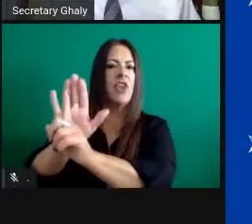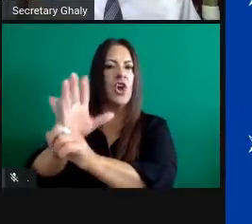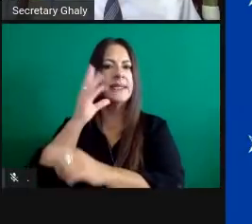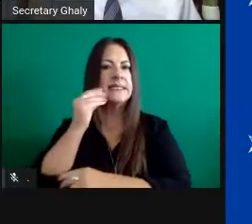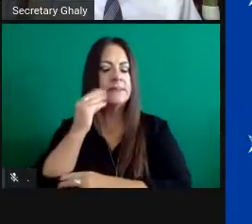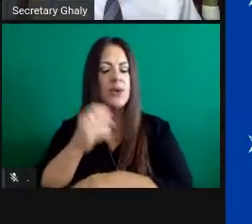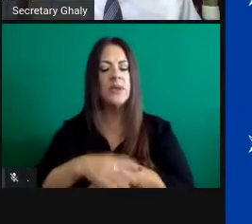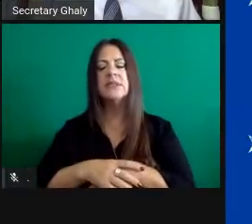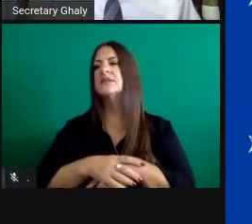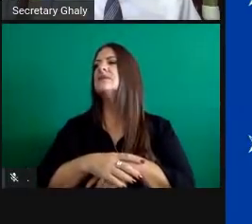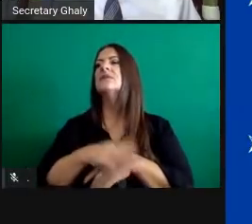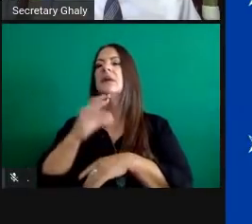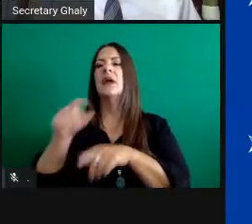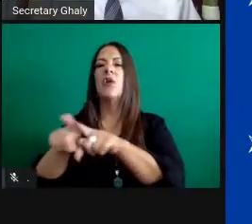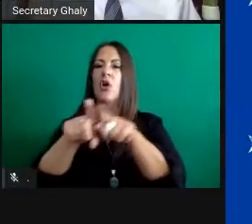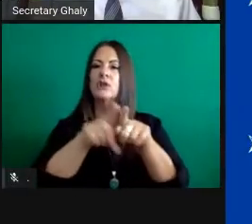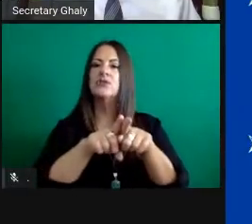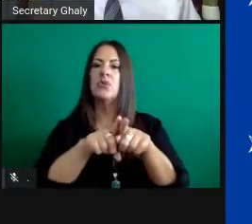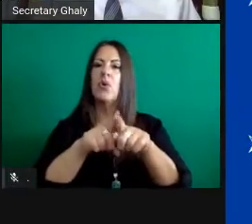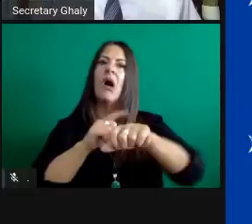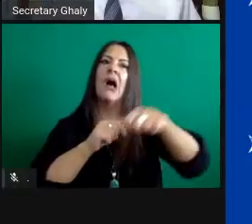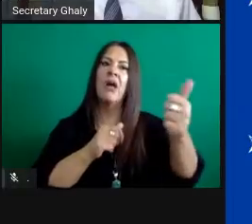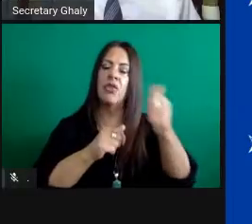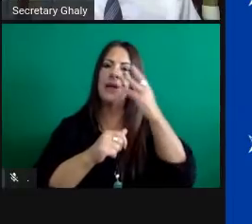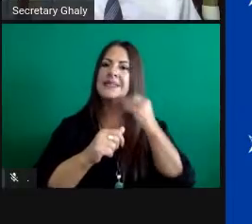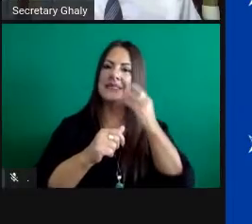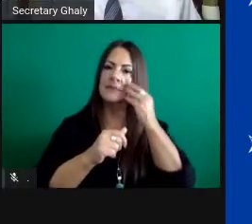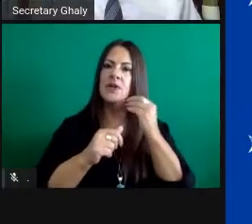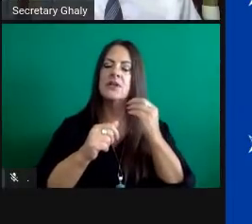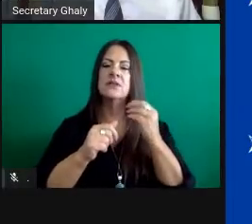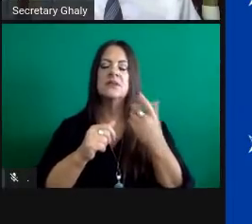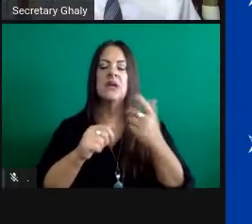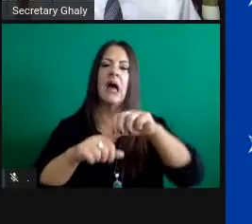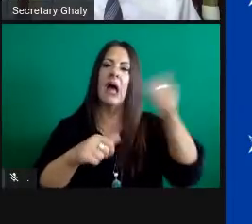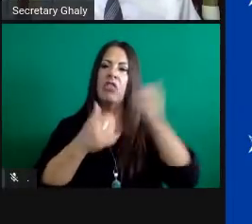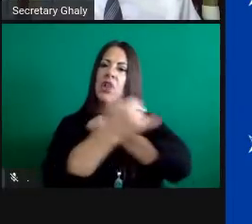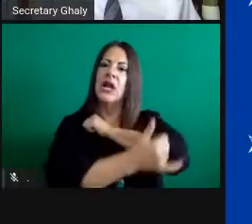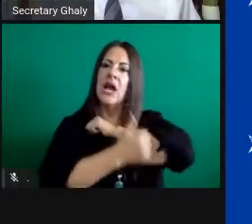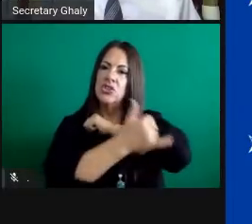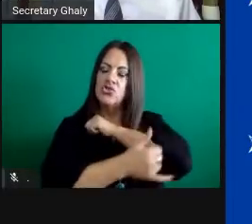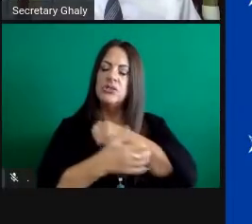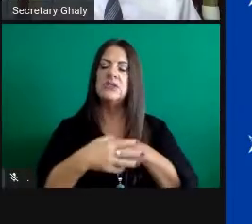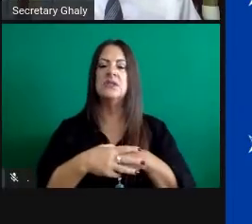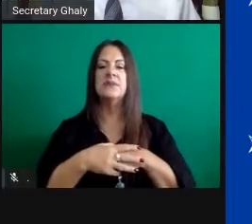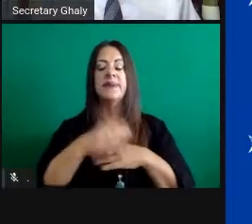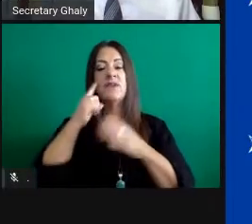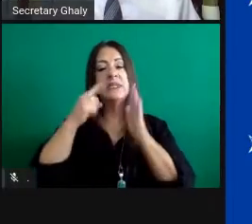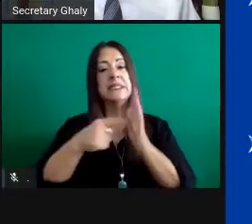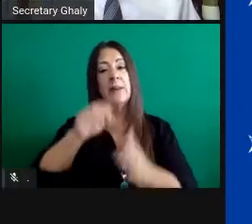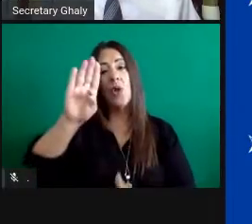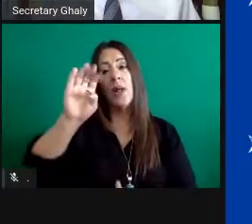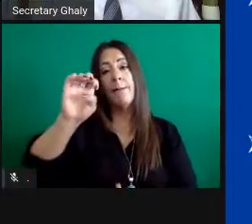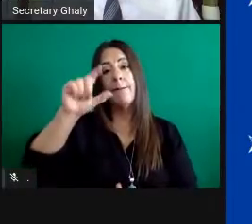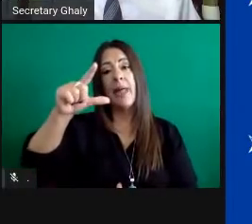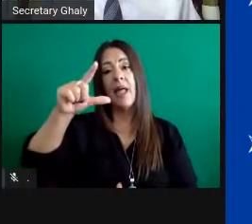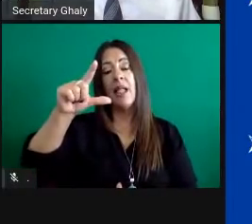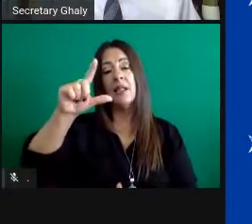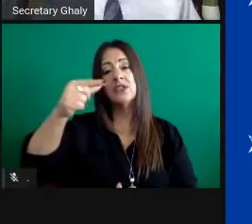from other experiences across Europe. I'll highlight a few here. Belgium, when they